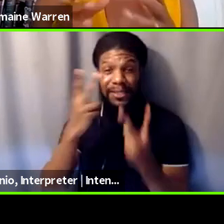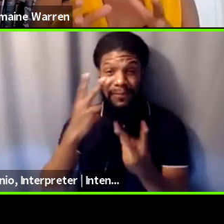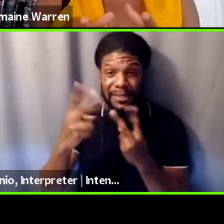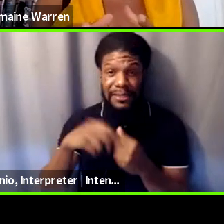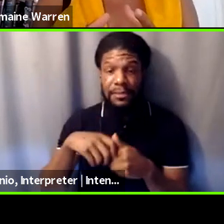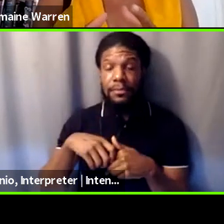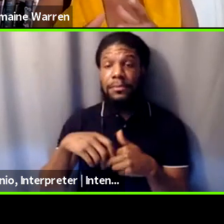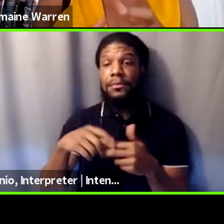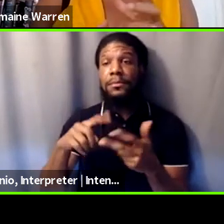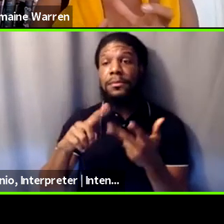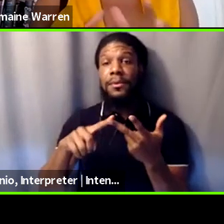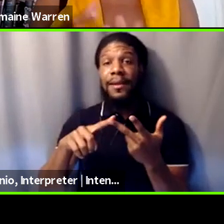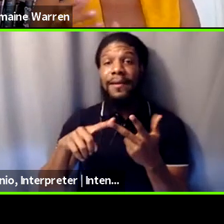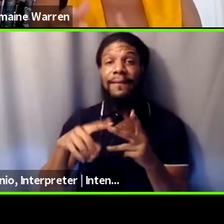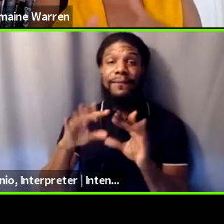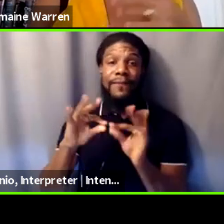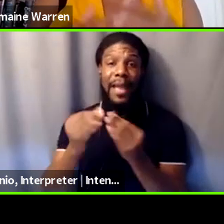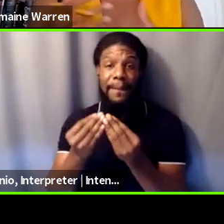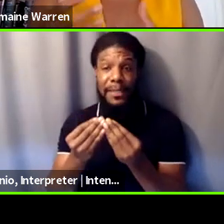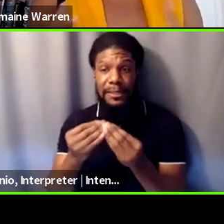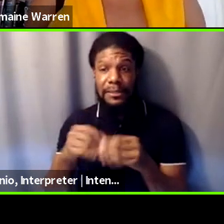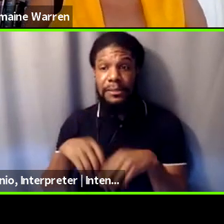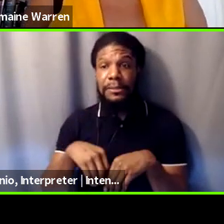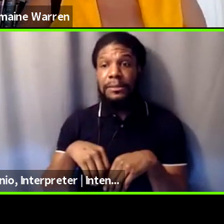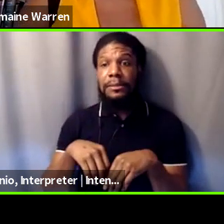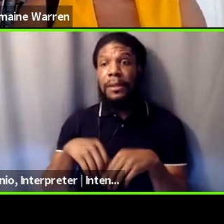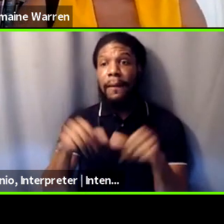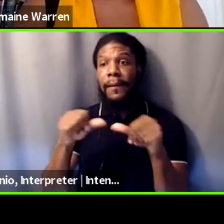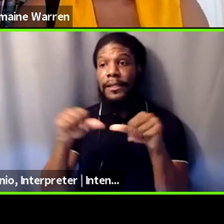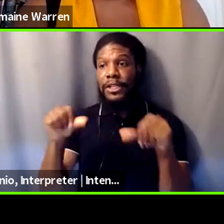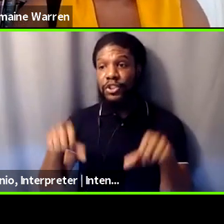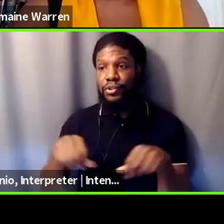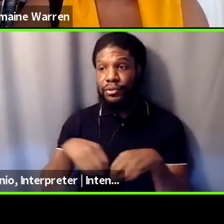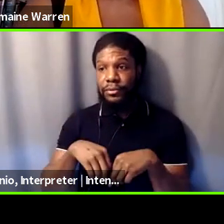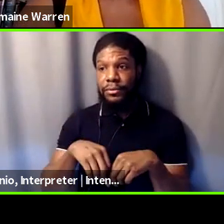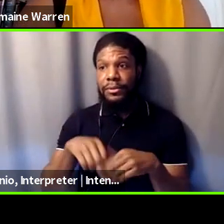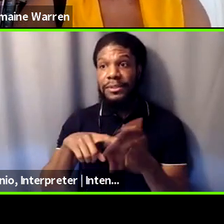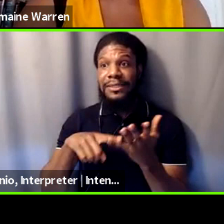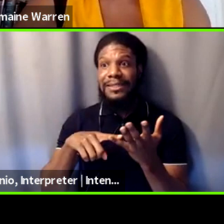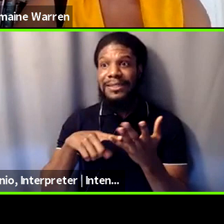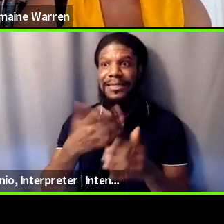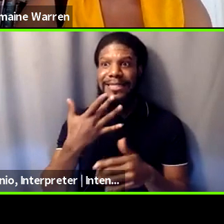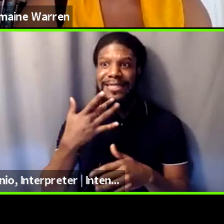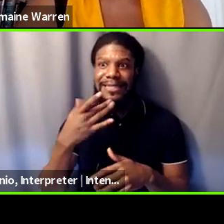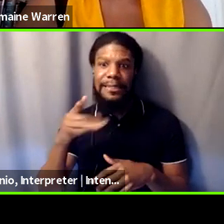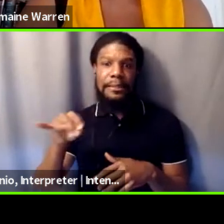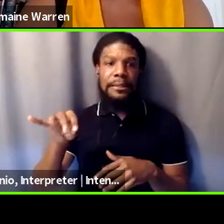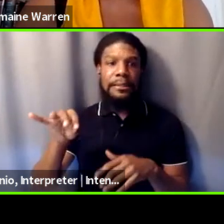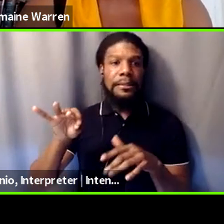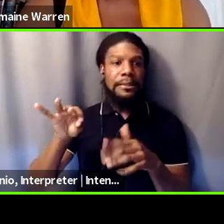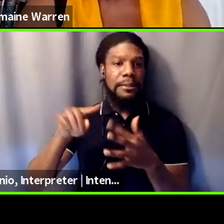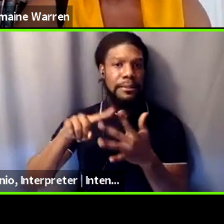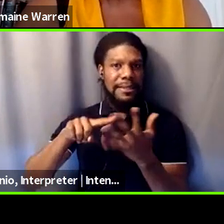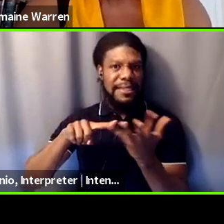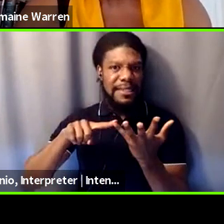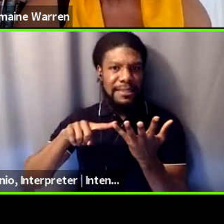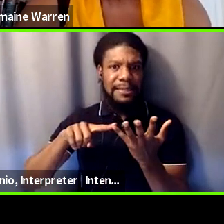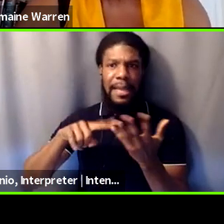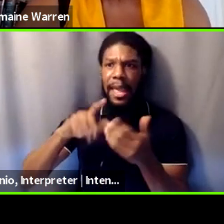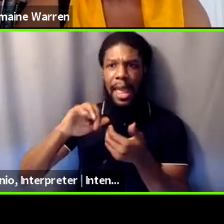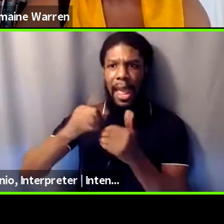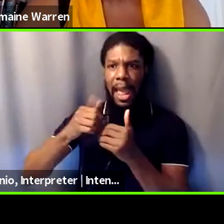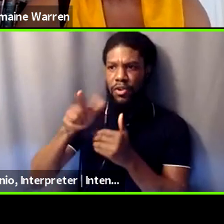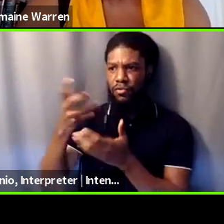the seasoning. What does that mean to you? And how do you bring that forward? Or do